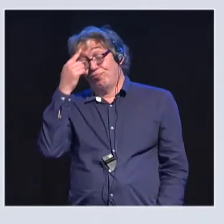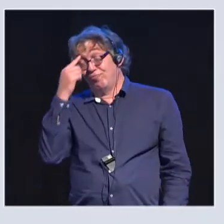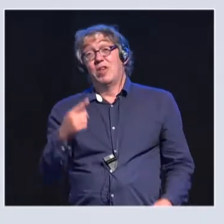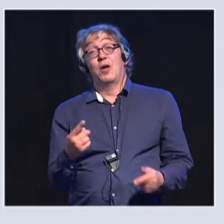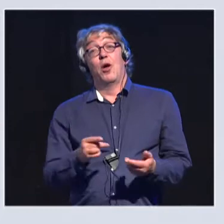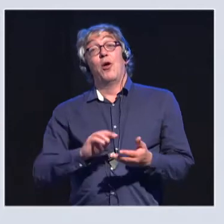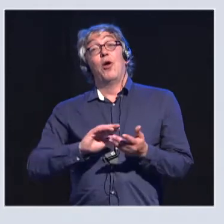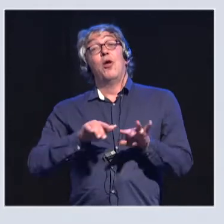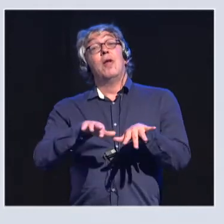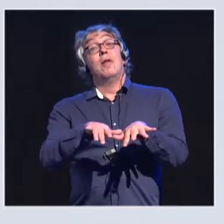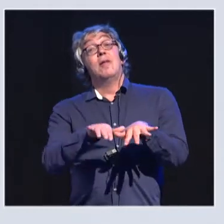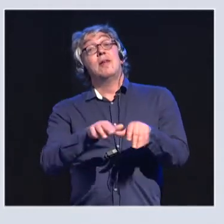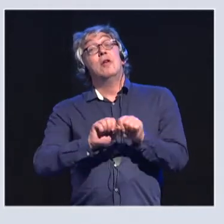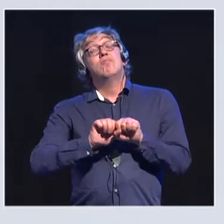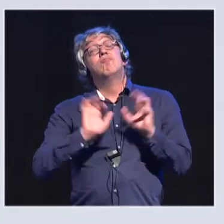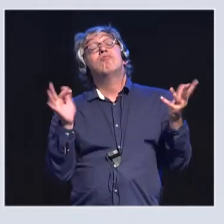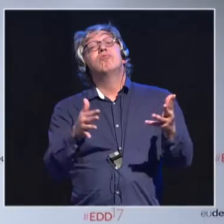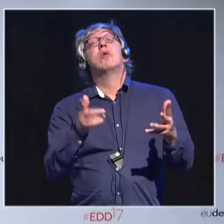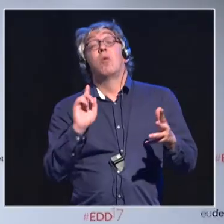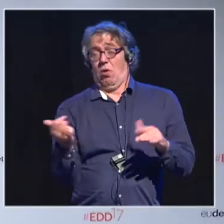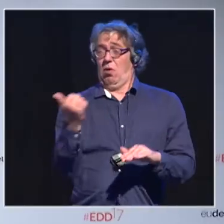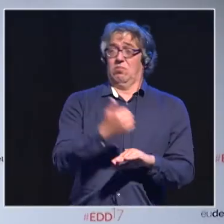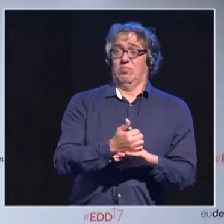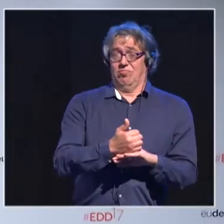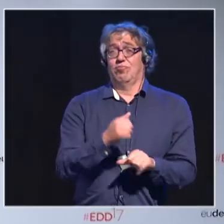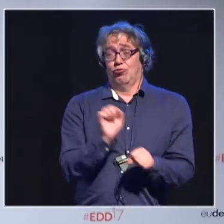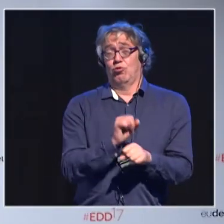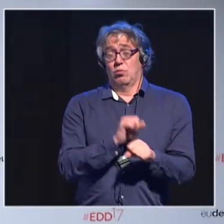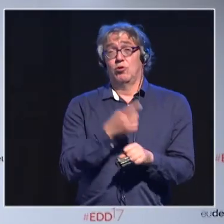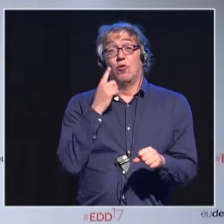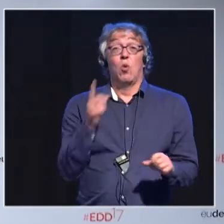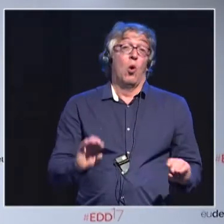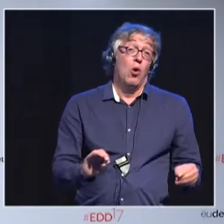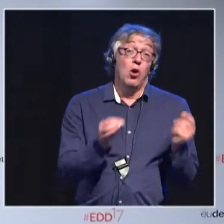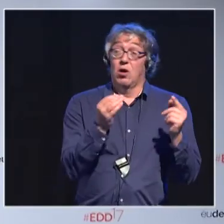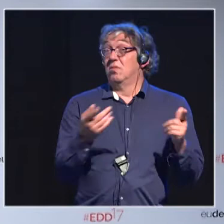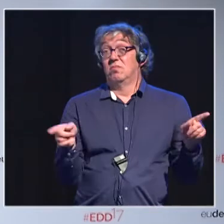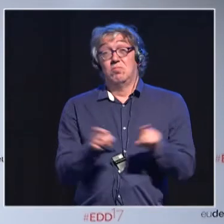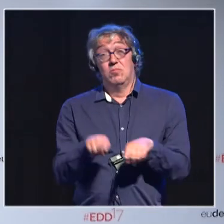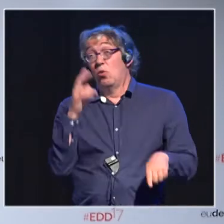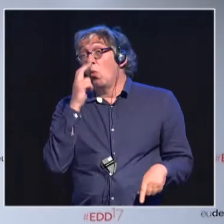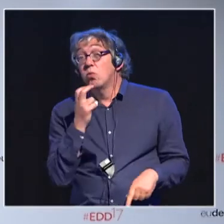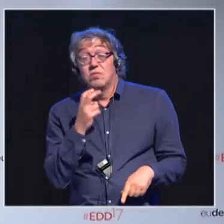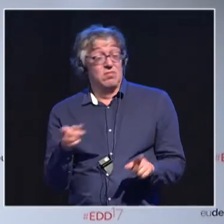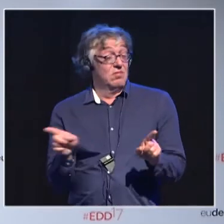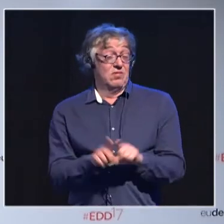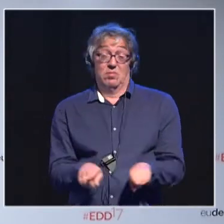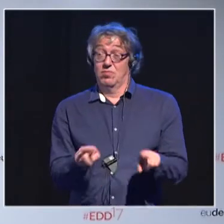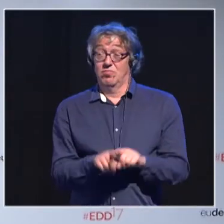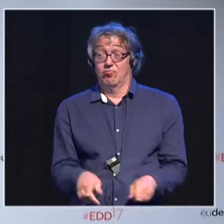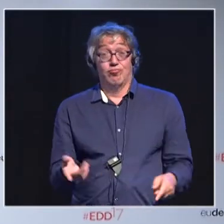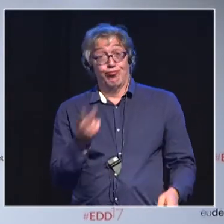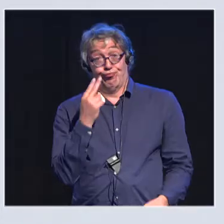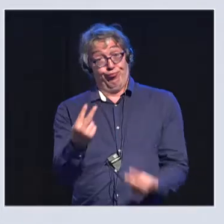jobs for both for young people and older people. I know, once again, from my own